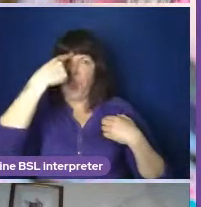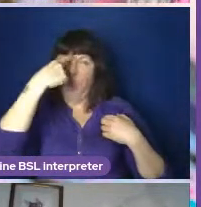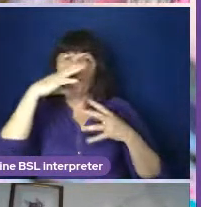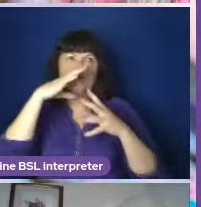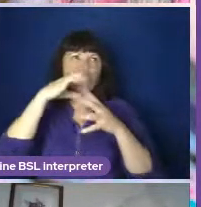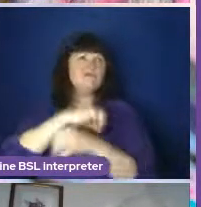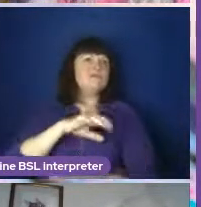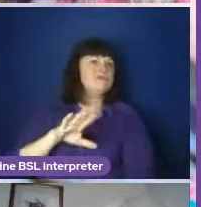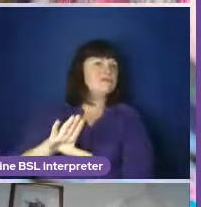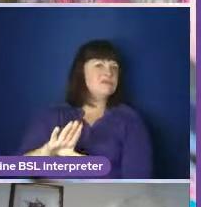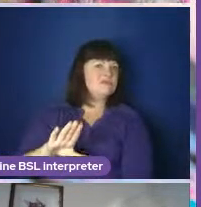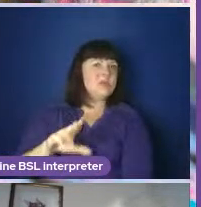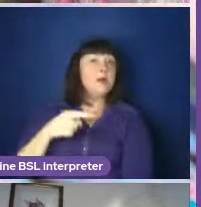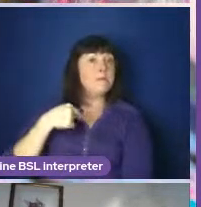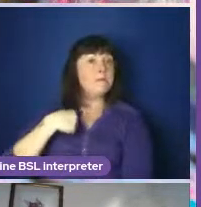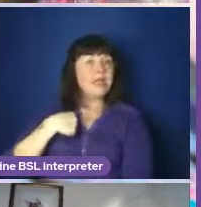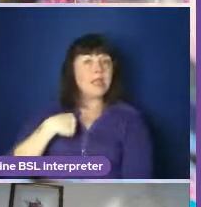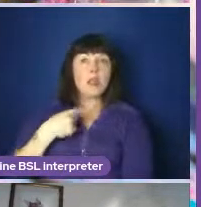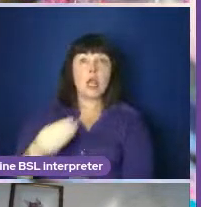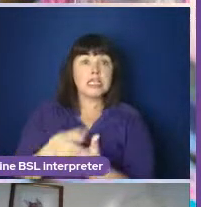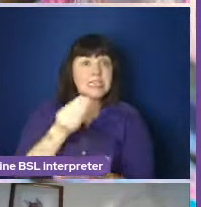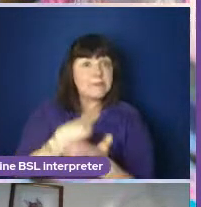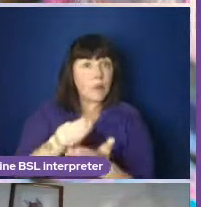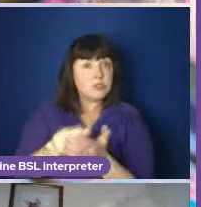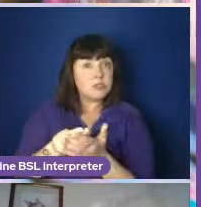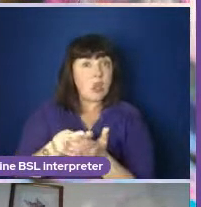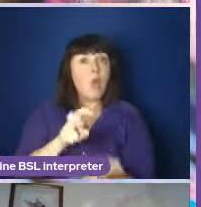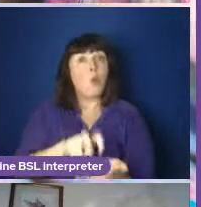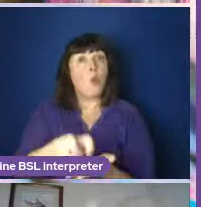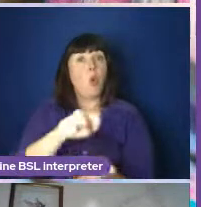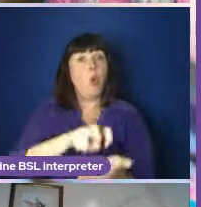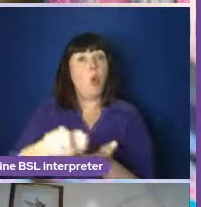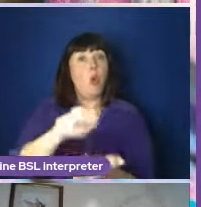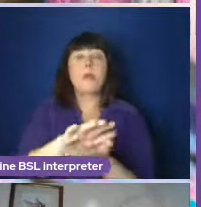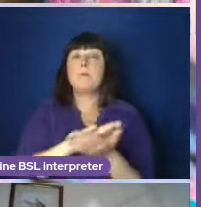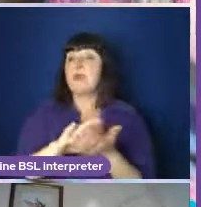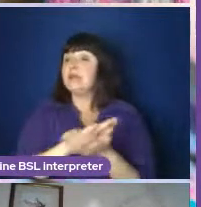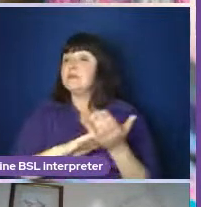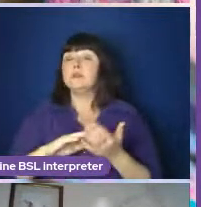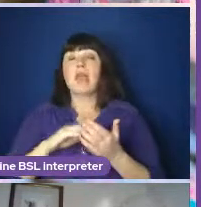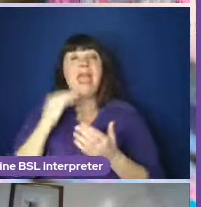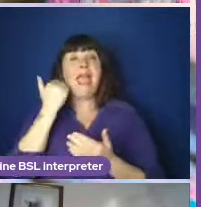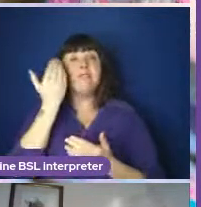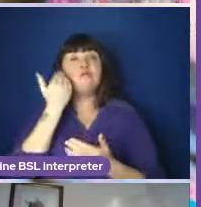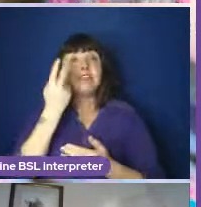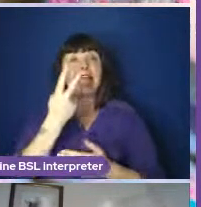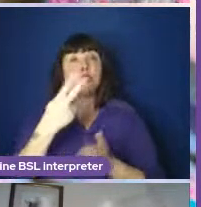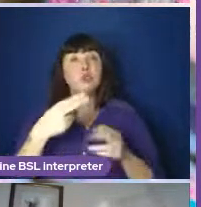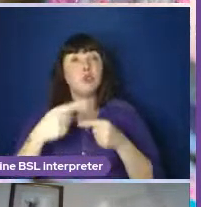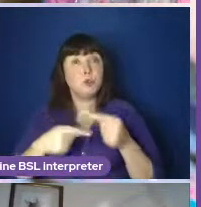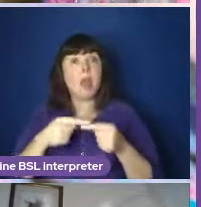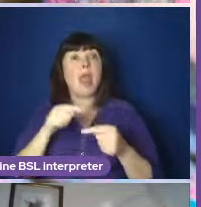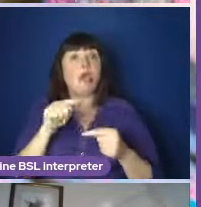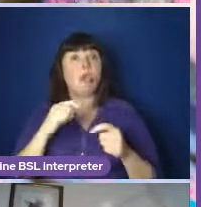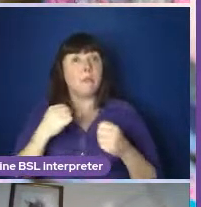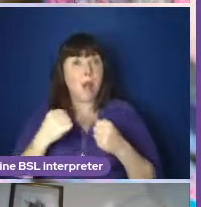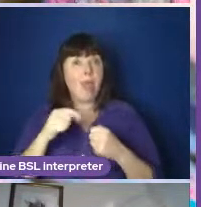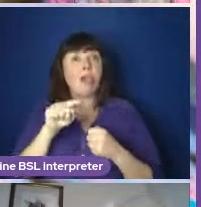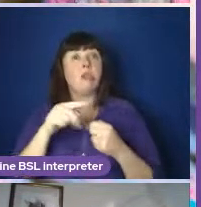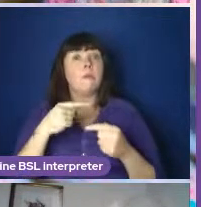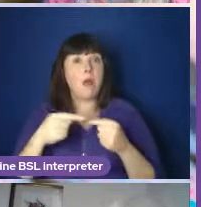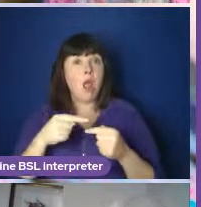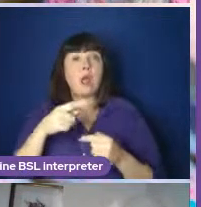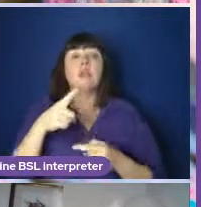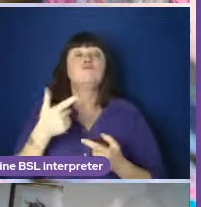I was doing 2 miles a day, 62 miles throughout of August.